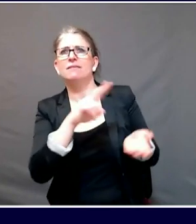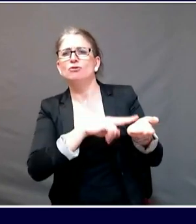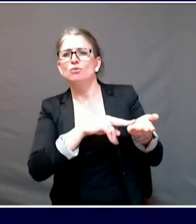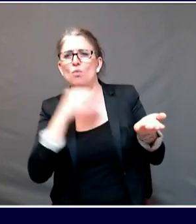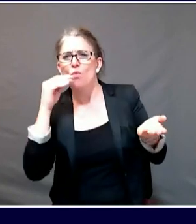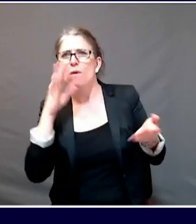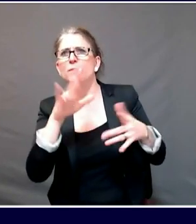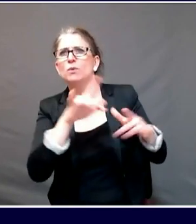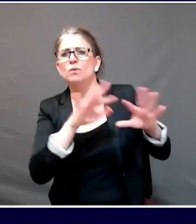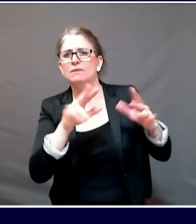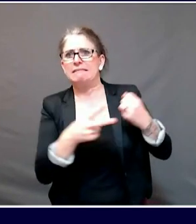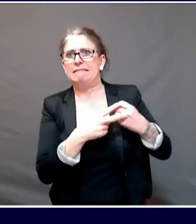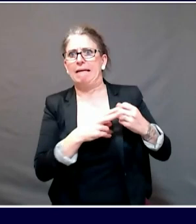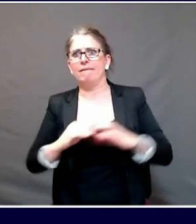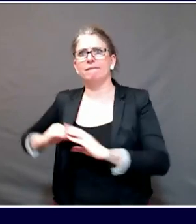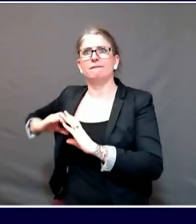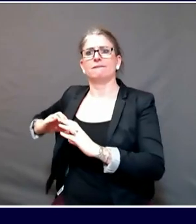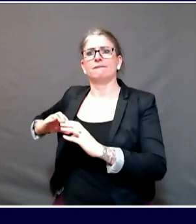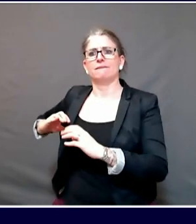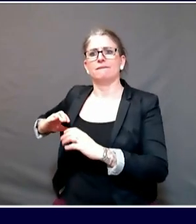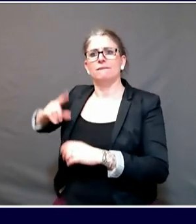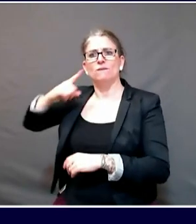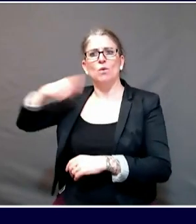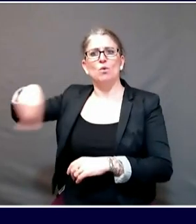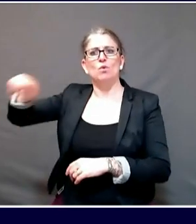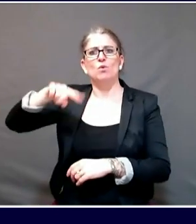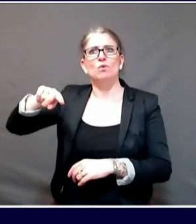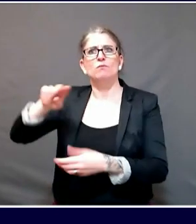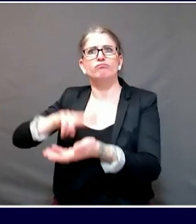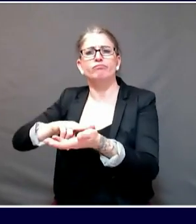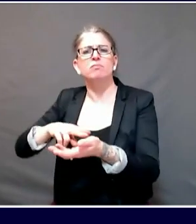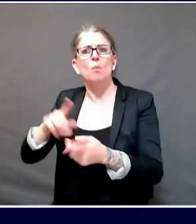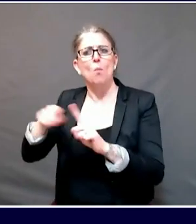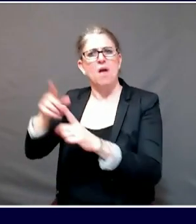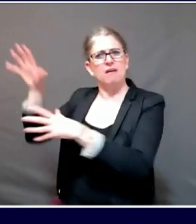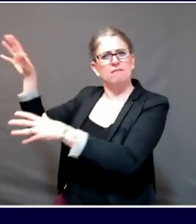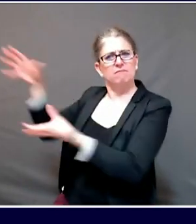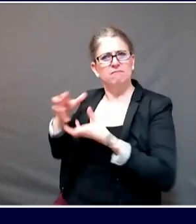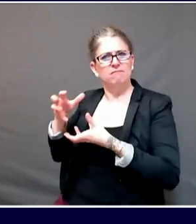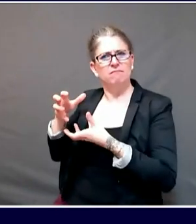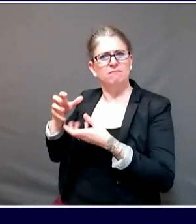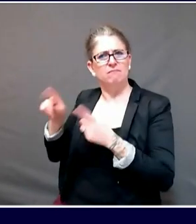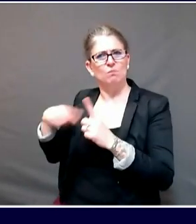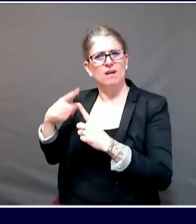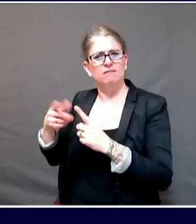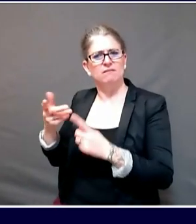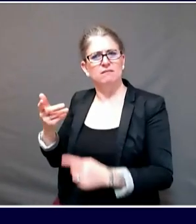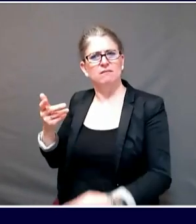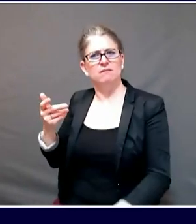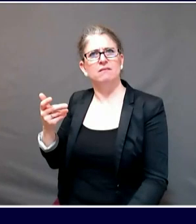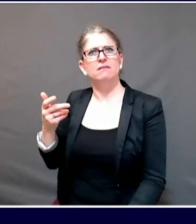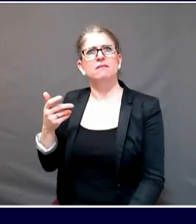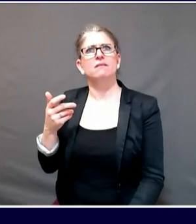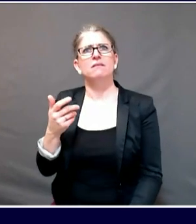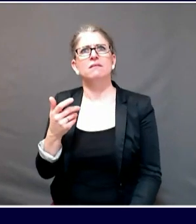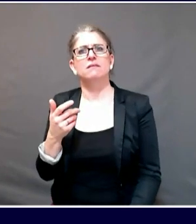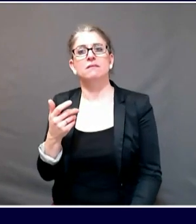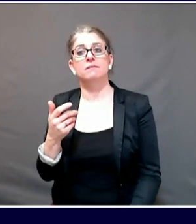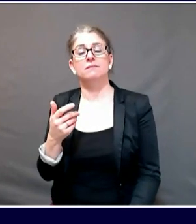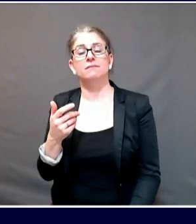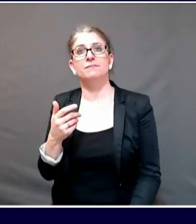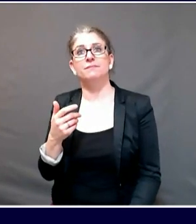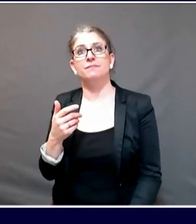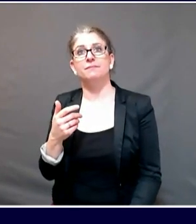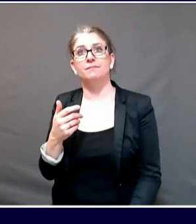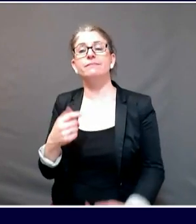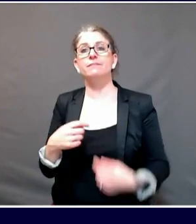are we supposed to get them? Those doses will actually not be coming into the possession of Maine CDC. They will actually be going